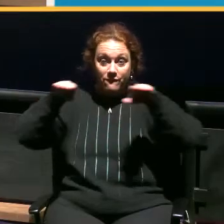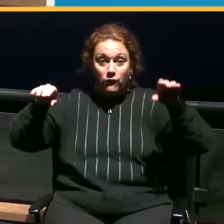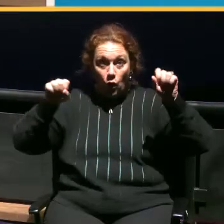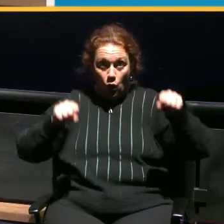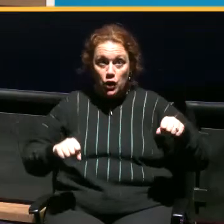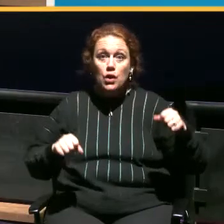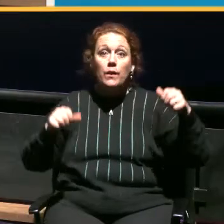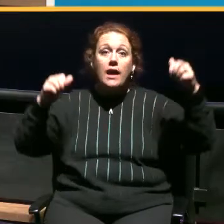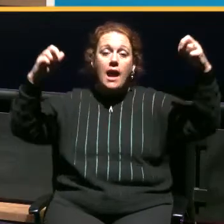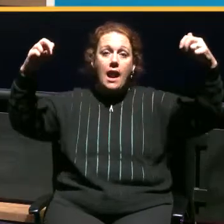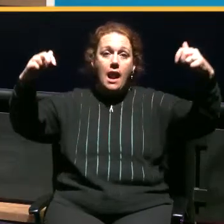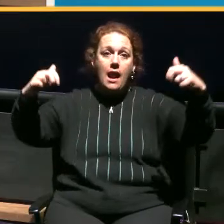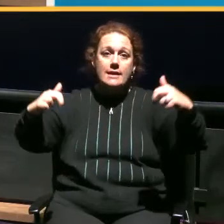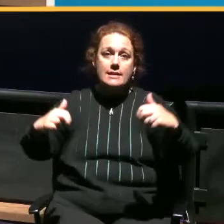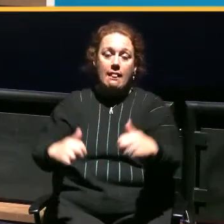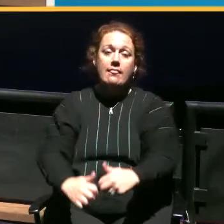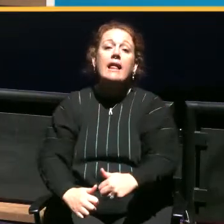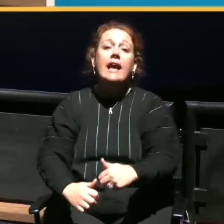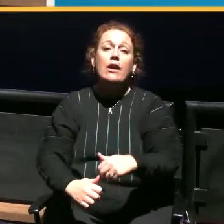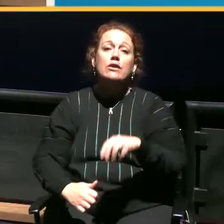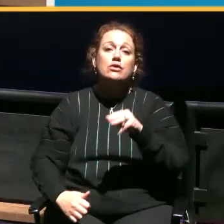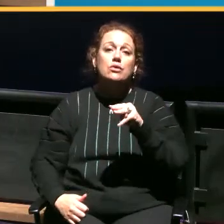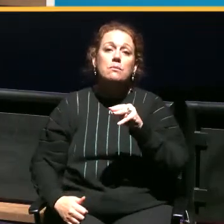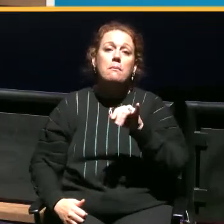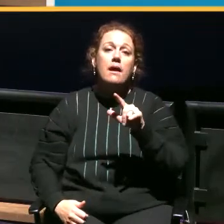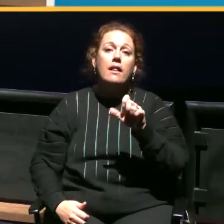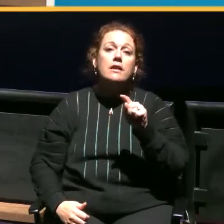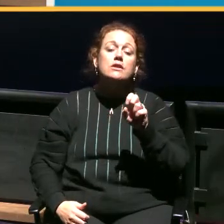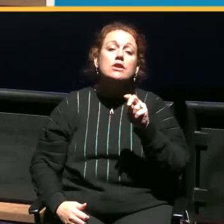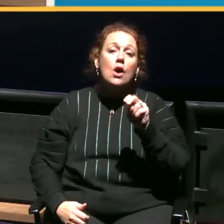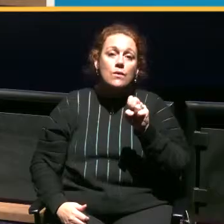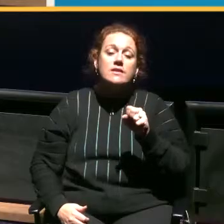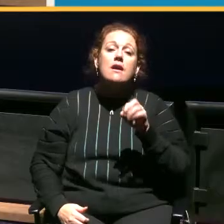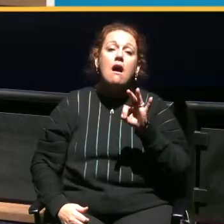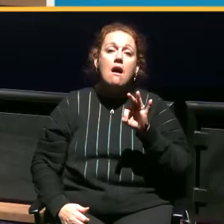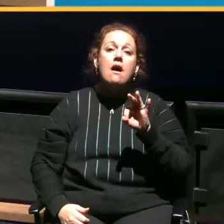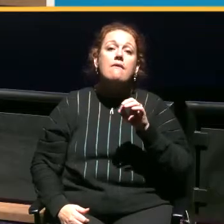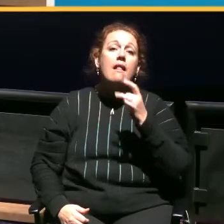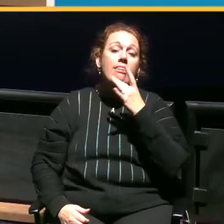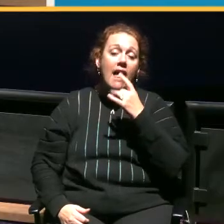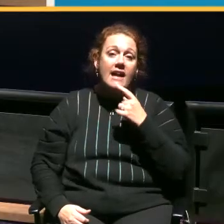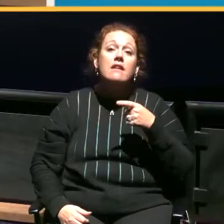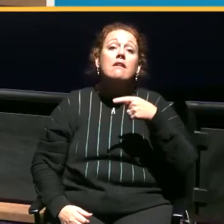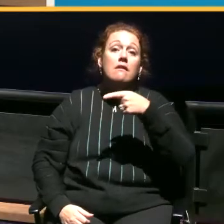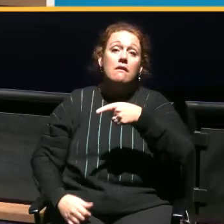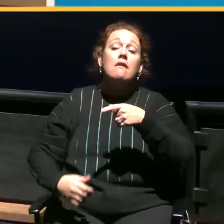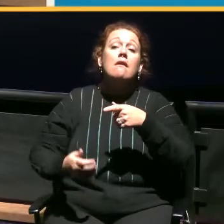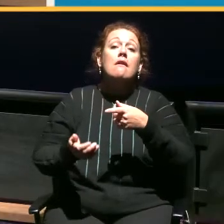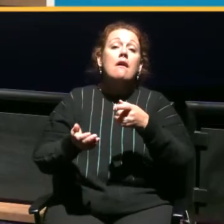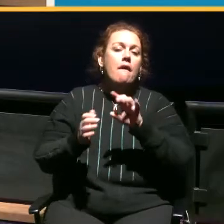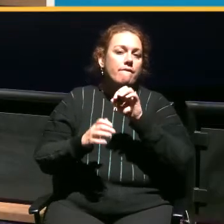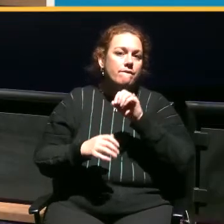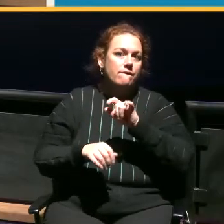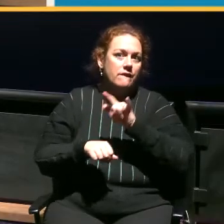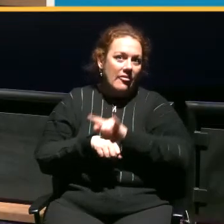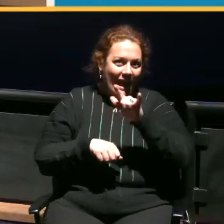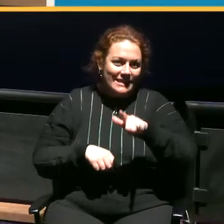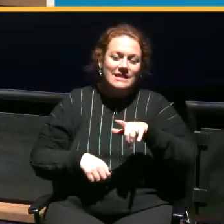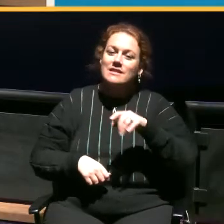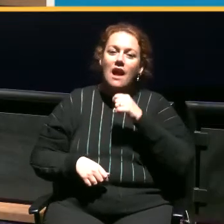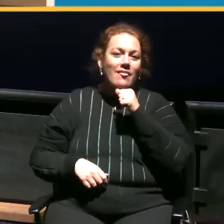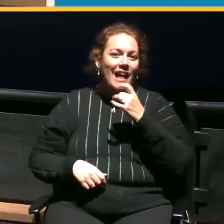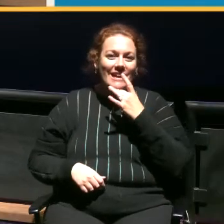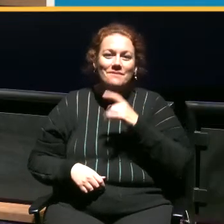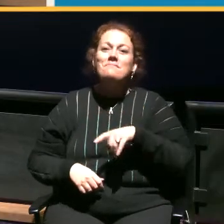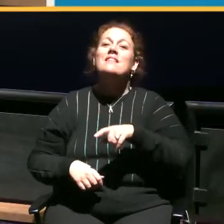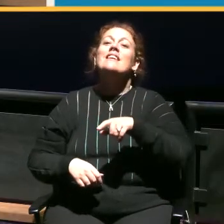able to take an escalator down to Milestones of Flight. The book signing will happen down in Milestones of Flight, where you'll also be able to purchase books down